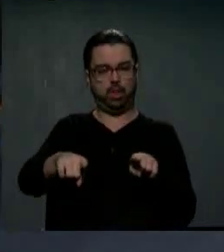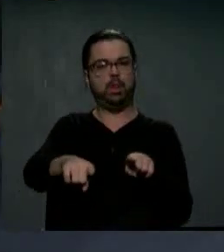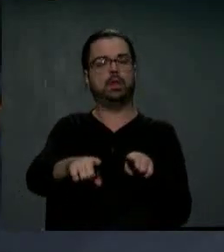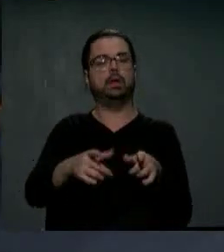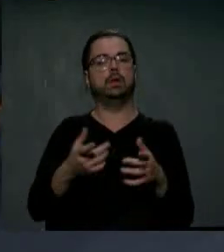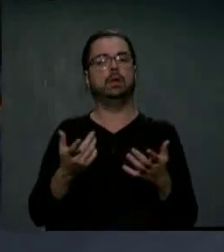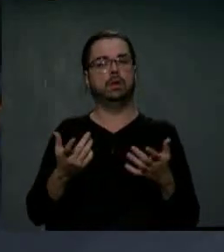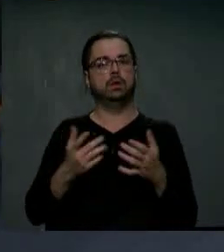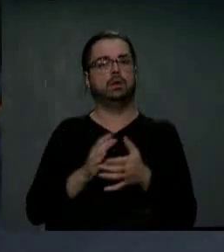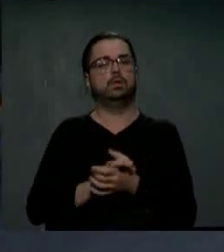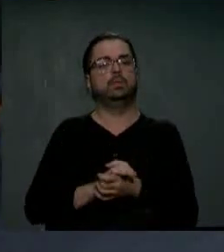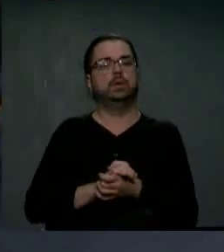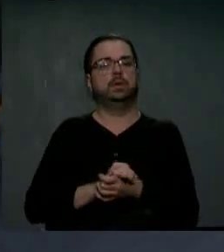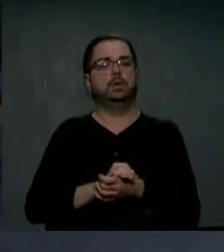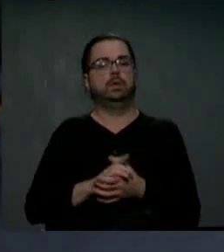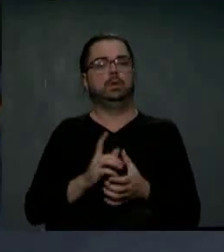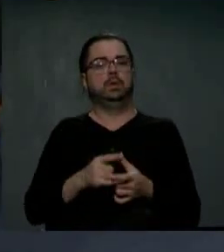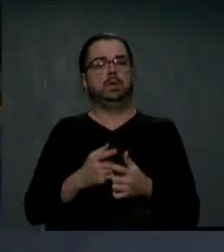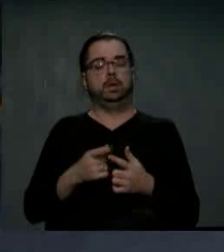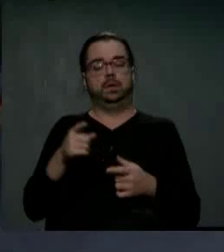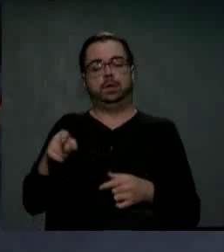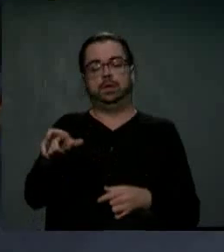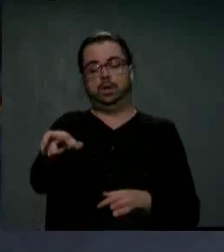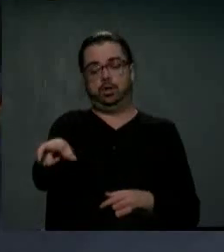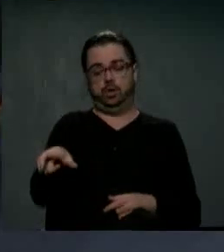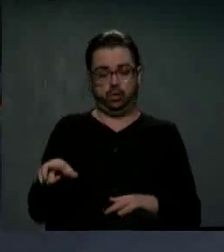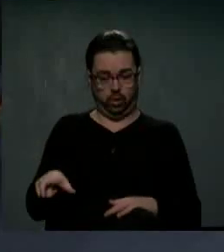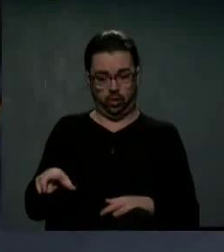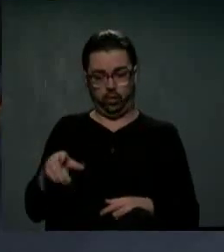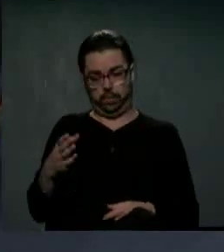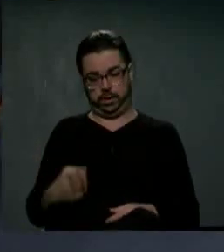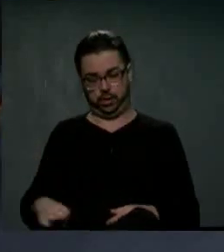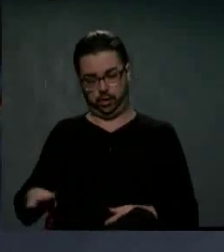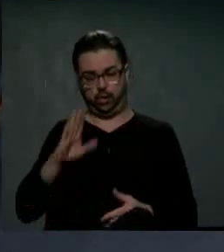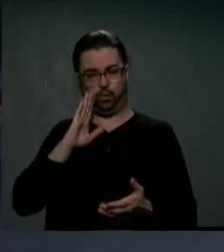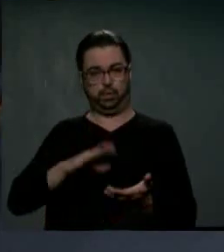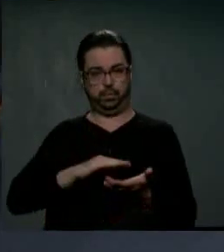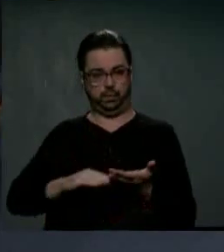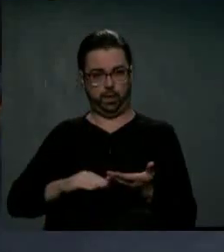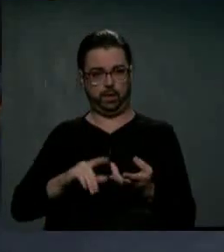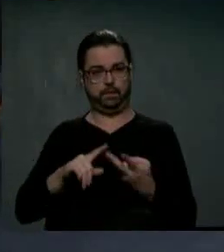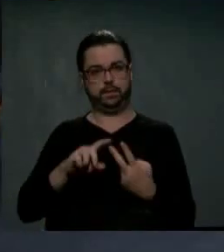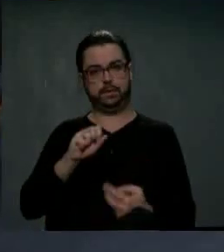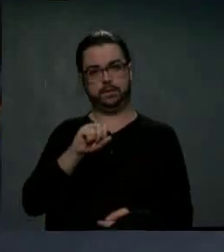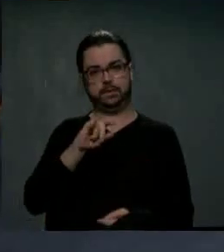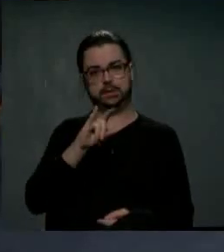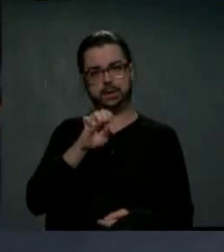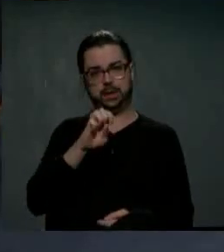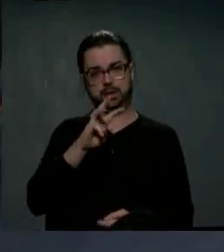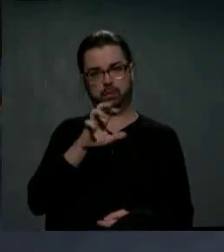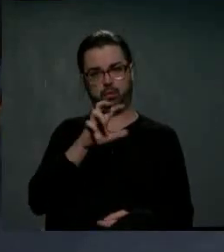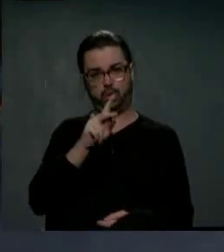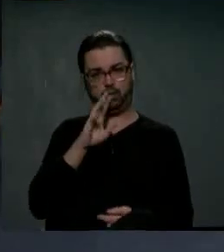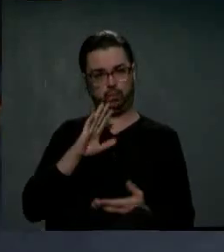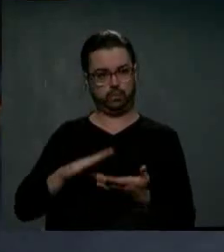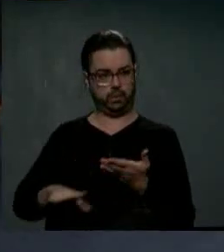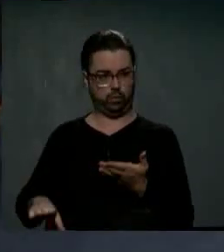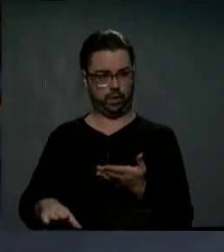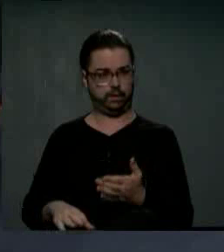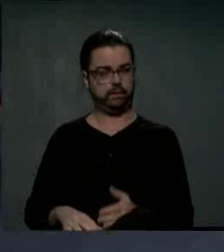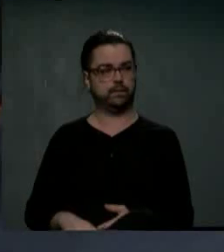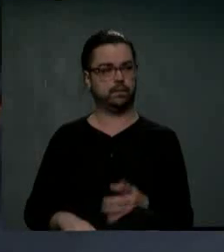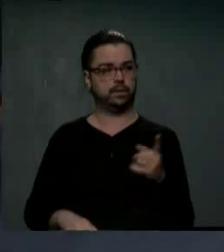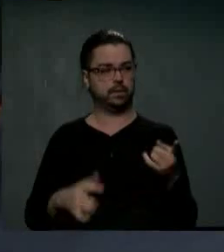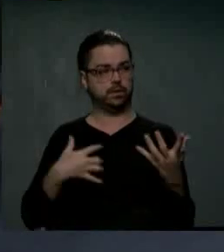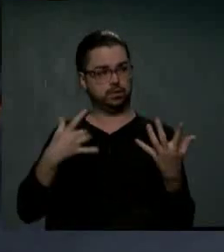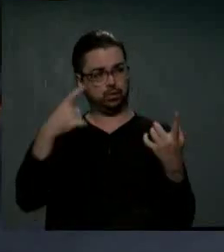then the curb and gutter would be waived, and the sidewalk would be waived. And he's already